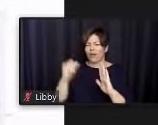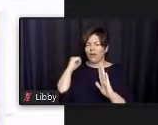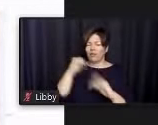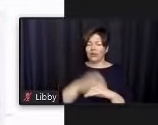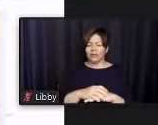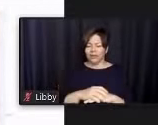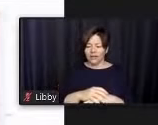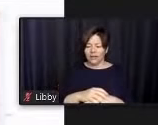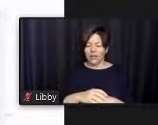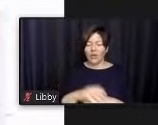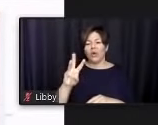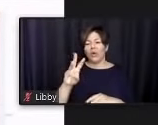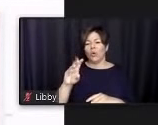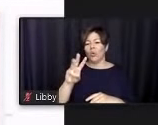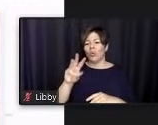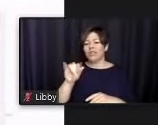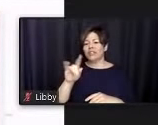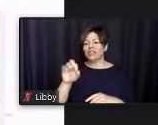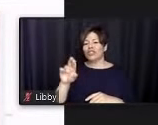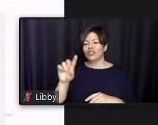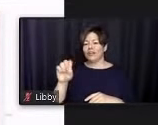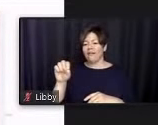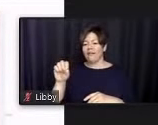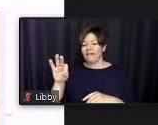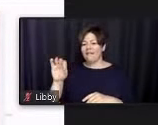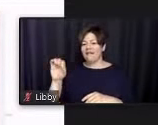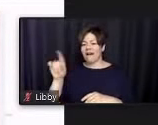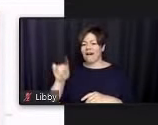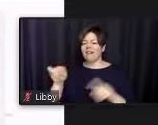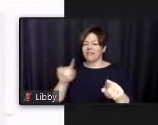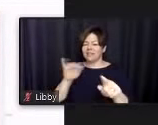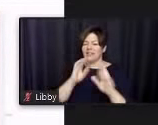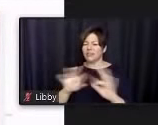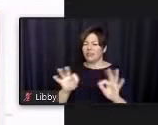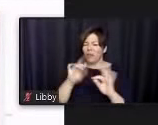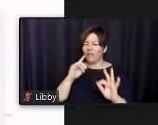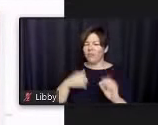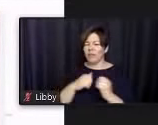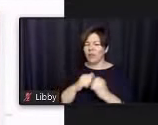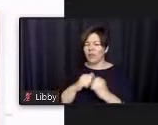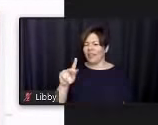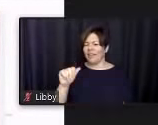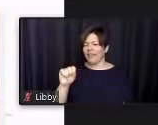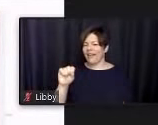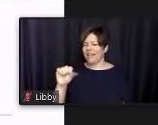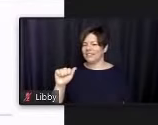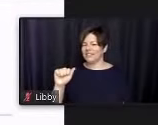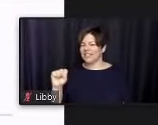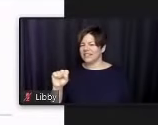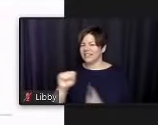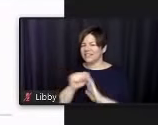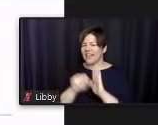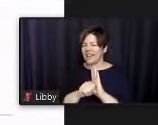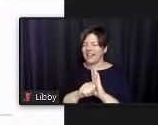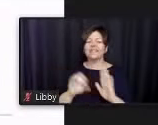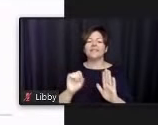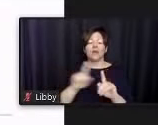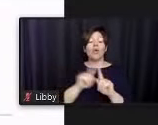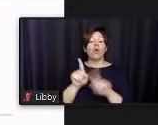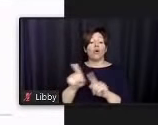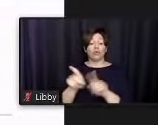the Wizard of Oz and three clicks, yes, it means something to me. So it really does, but we can't do this. But also, right?